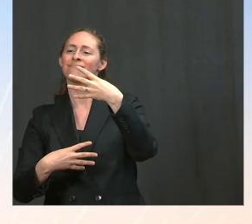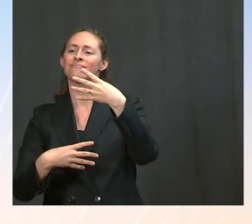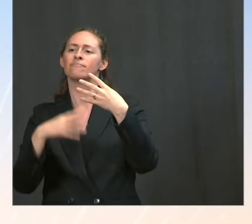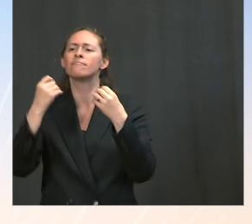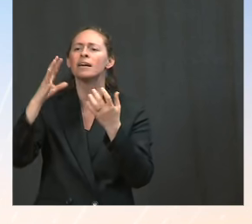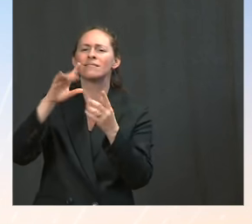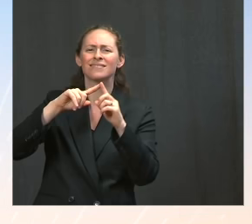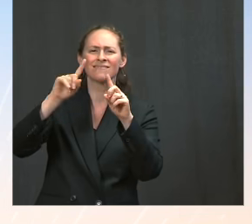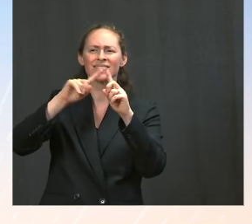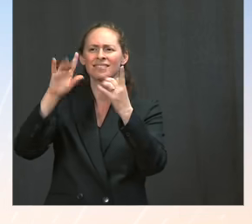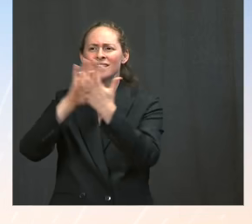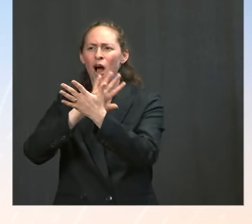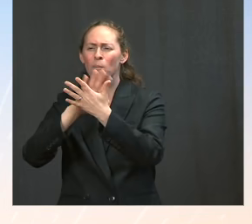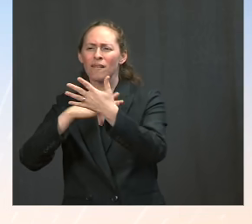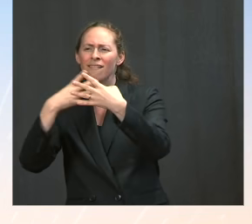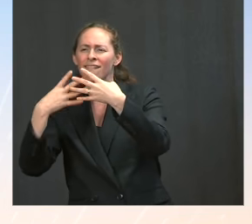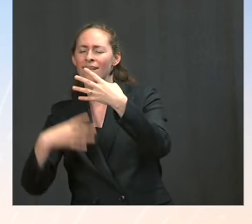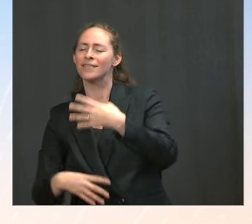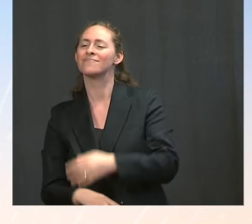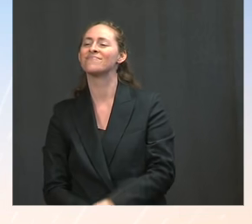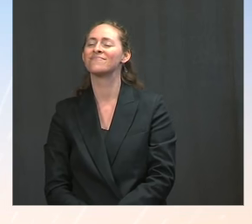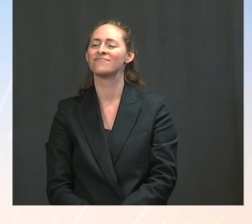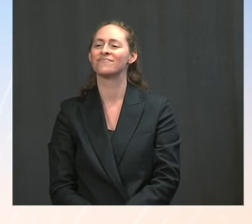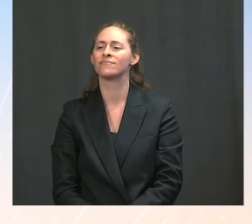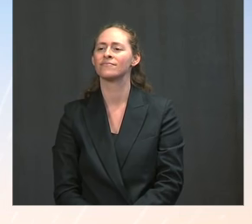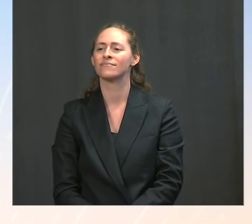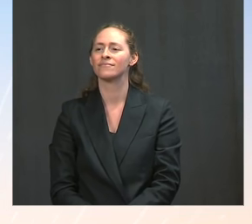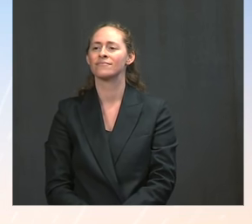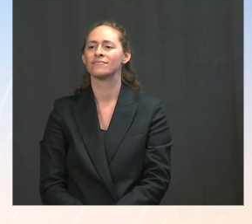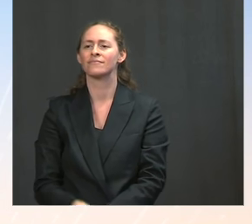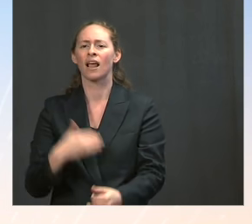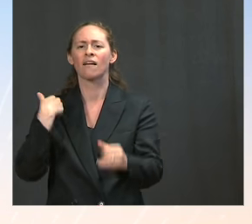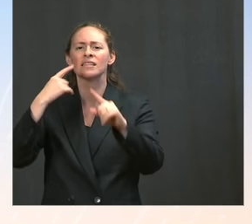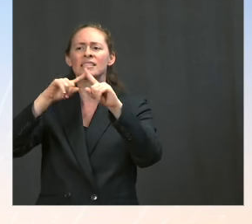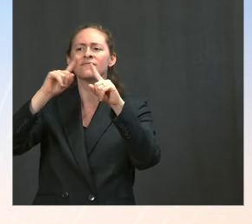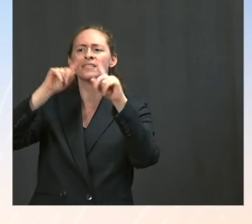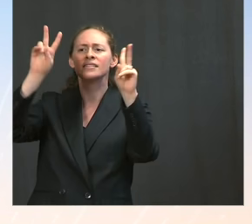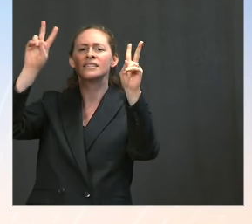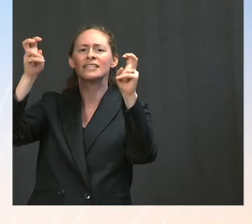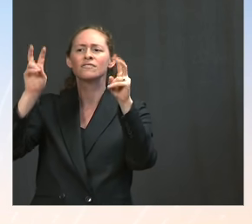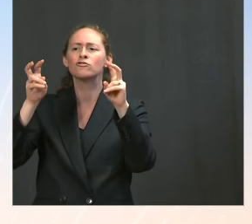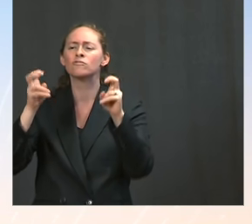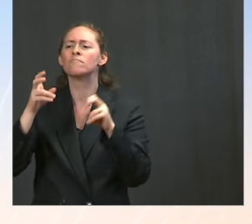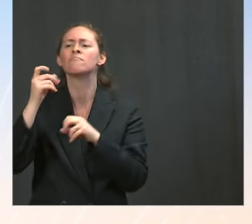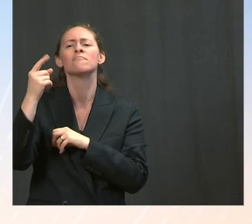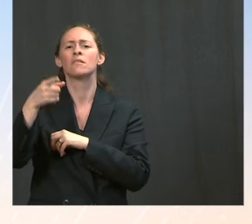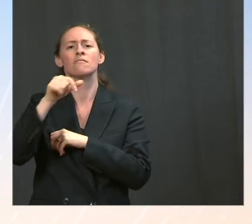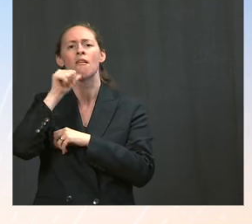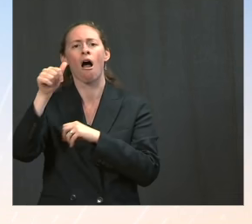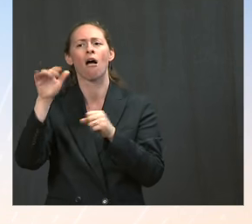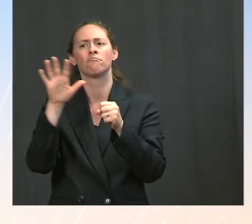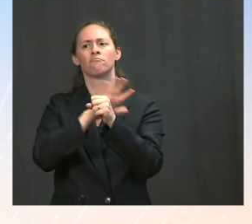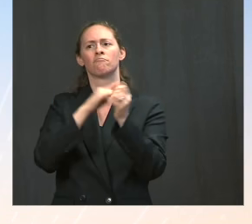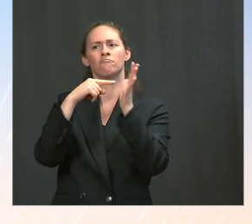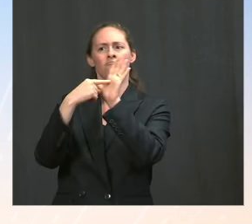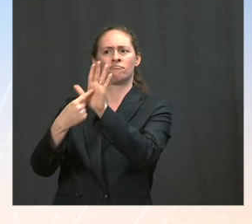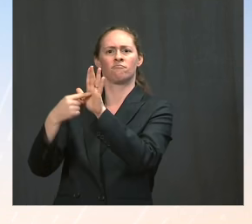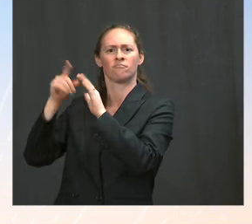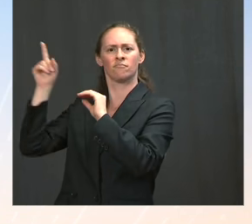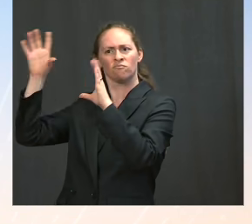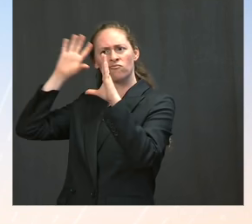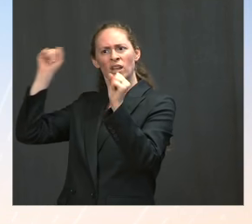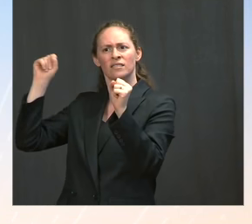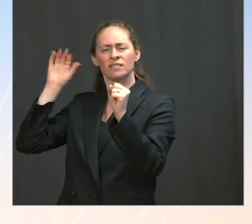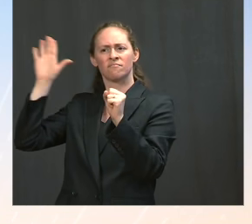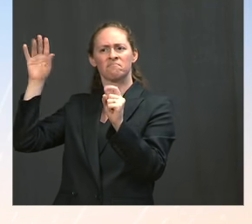citation. The specific site does not represent the administration's view, and we don't endorse